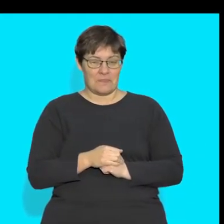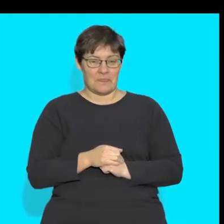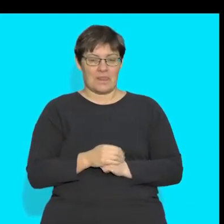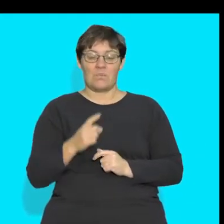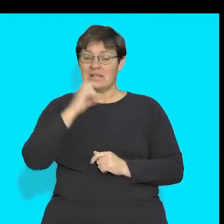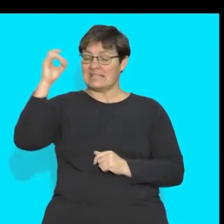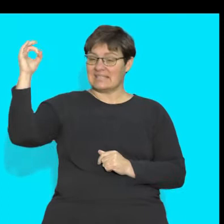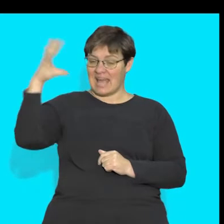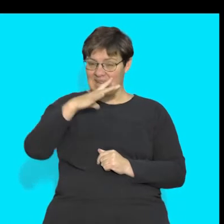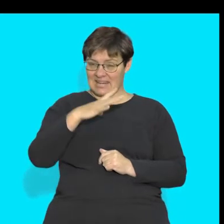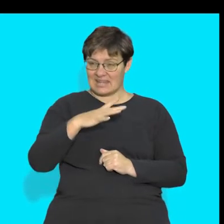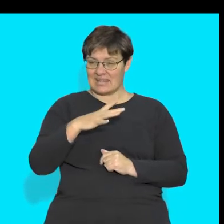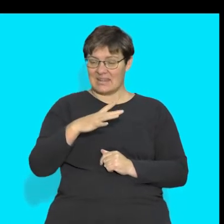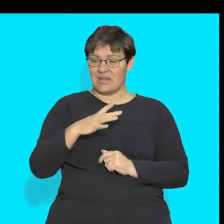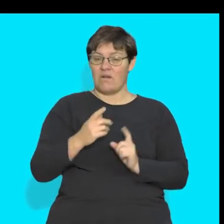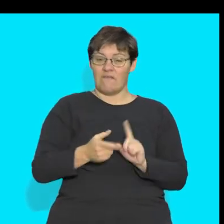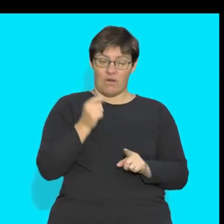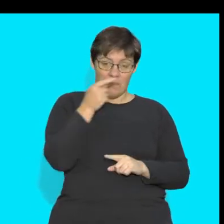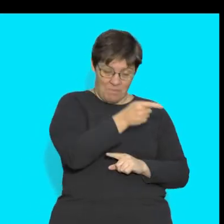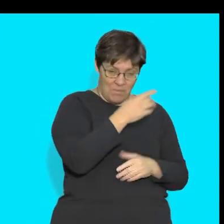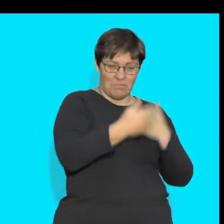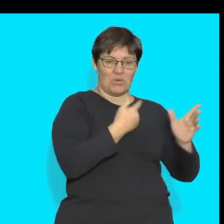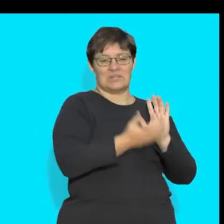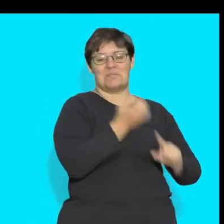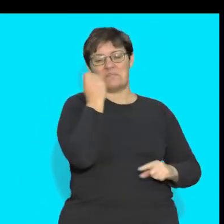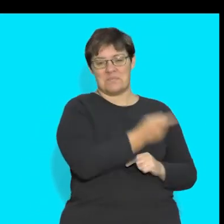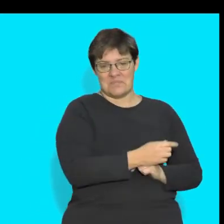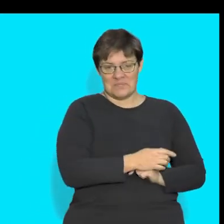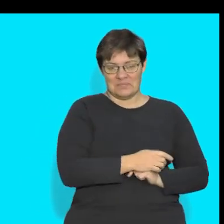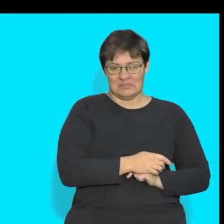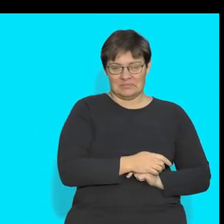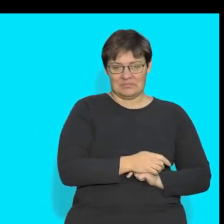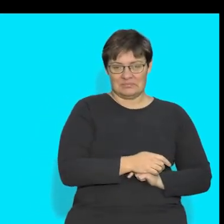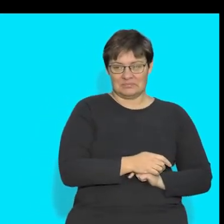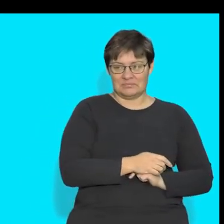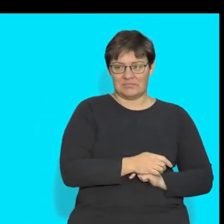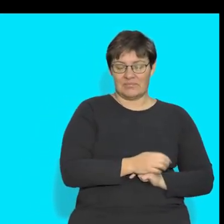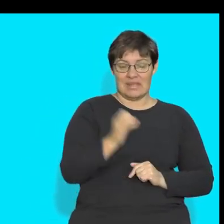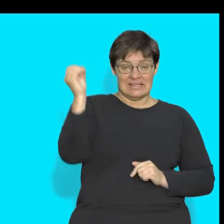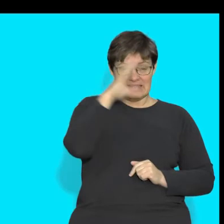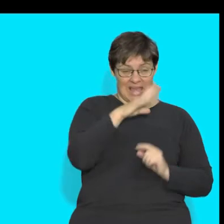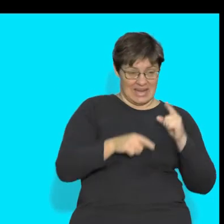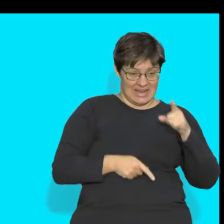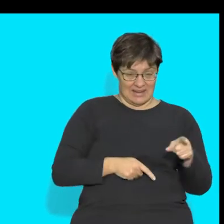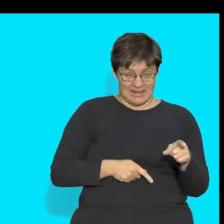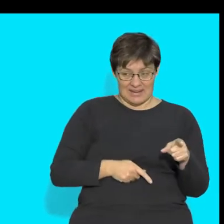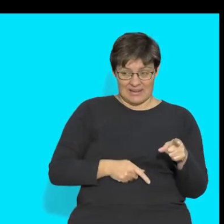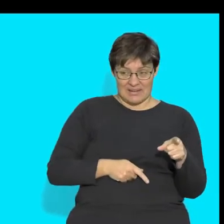with the sun, they actually get it from this process. The sun is here,